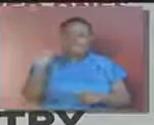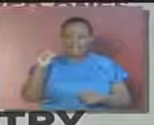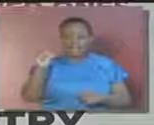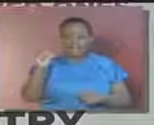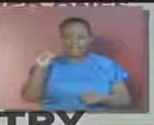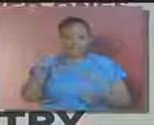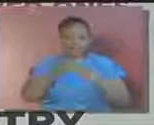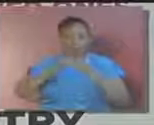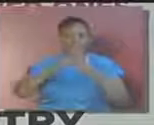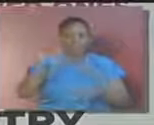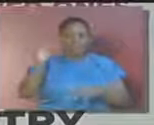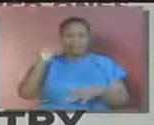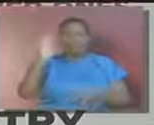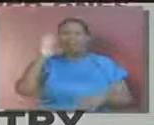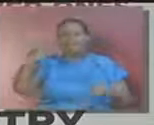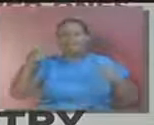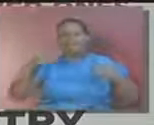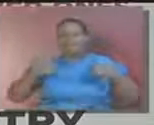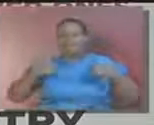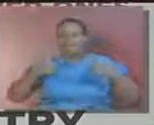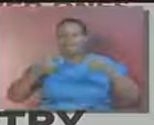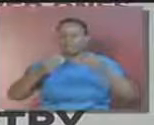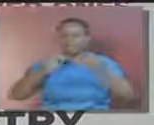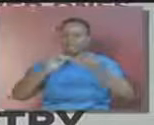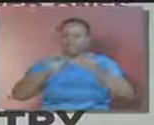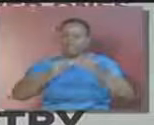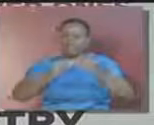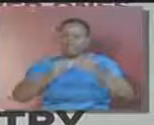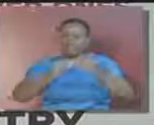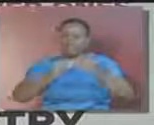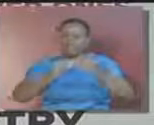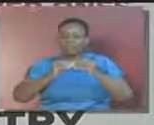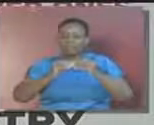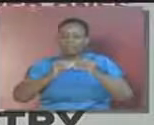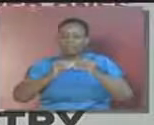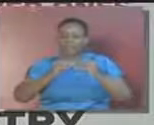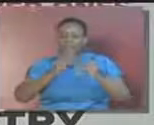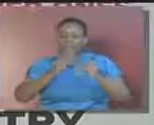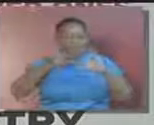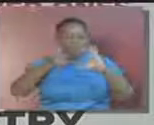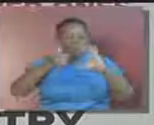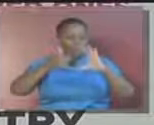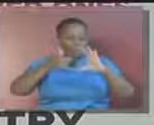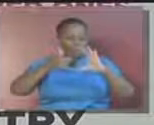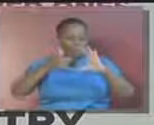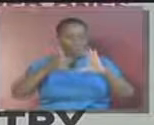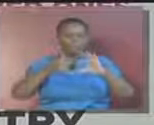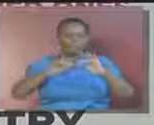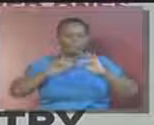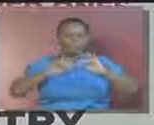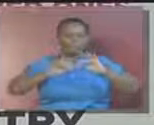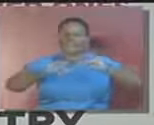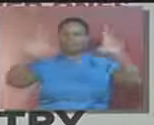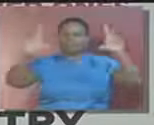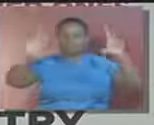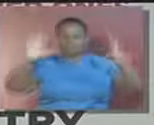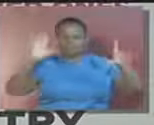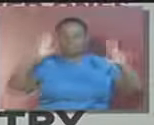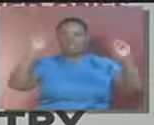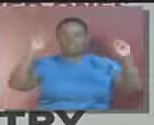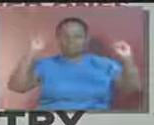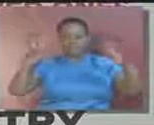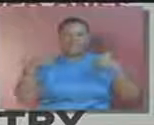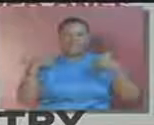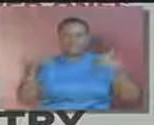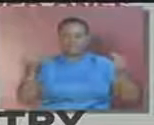and WhatsApp numbers will go up on the Ministry of Health website. It will be on social media. It will go out